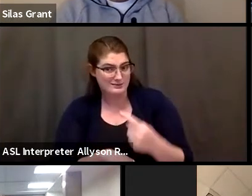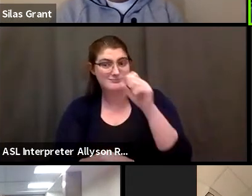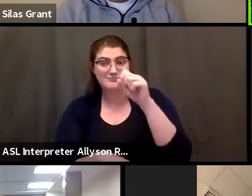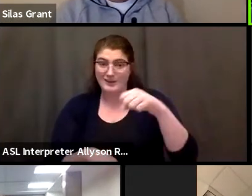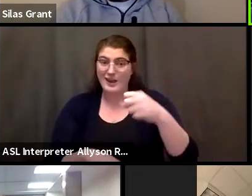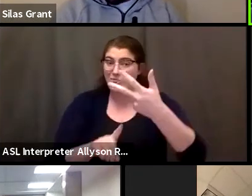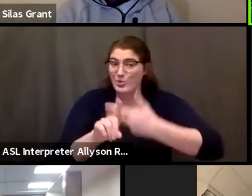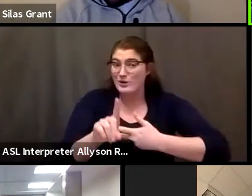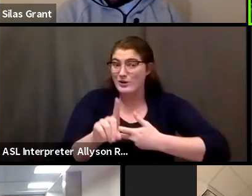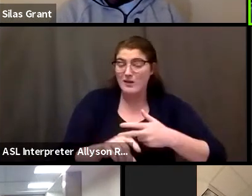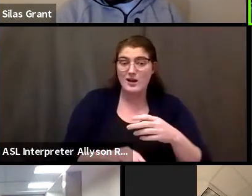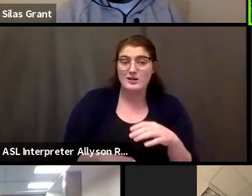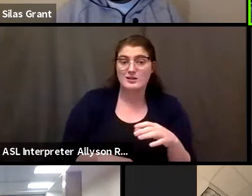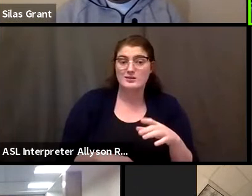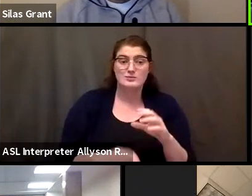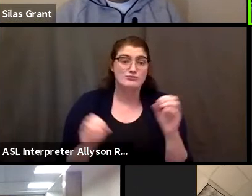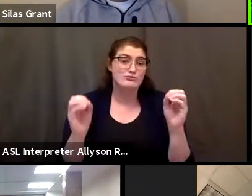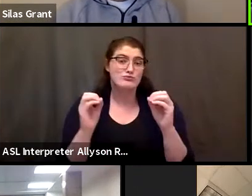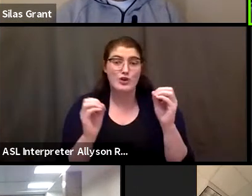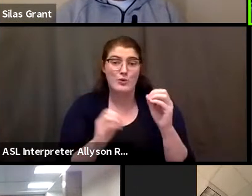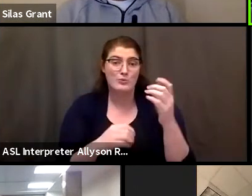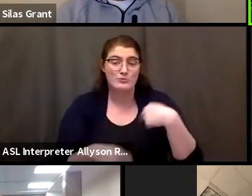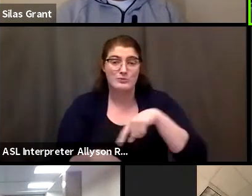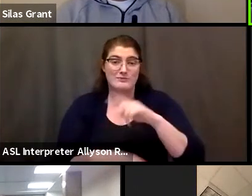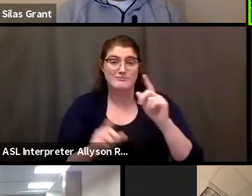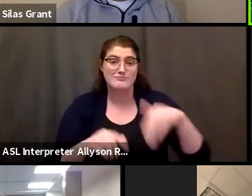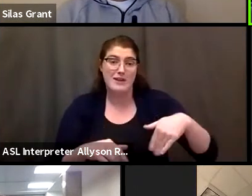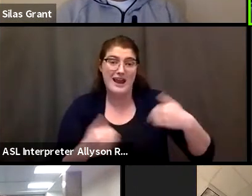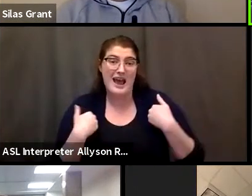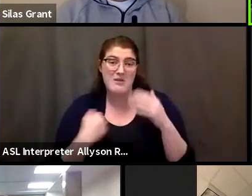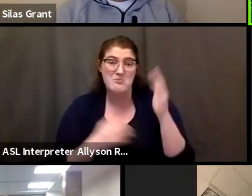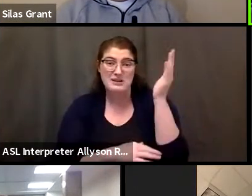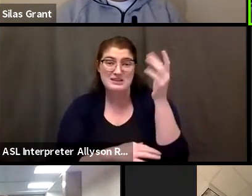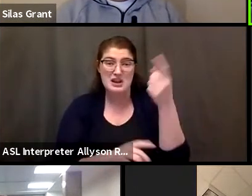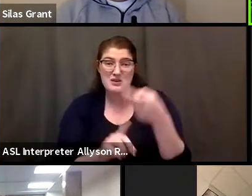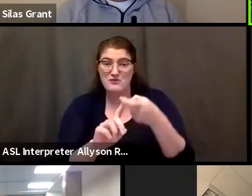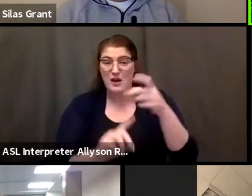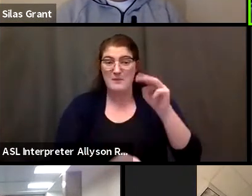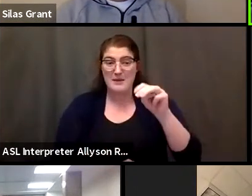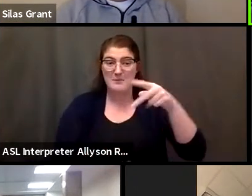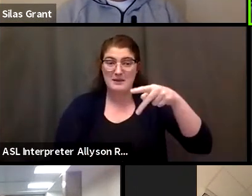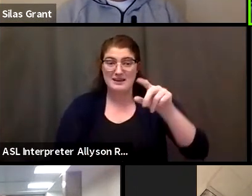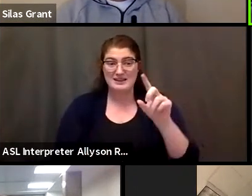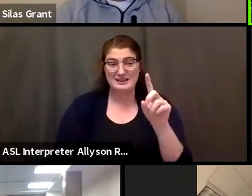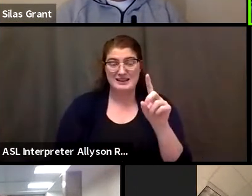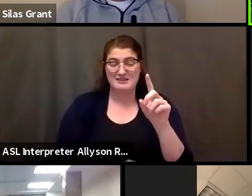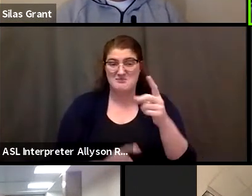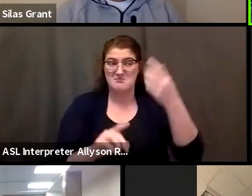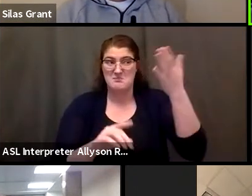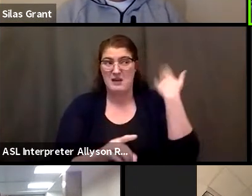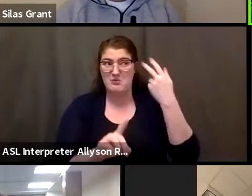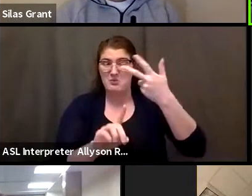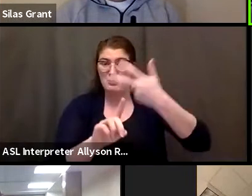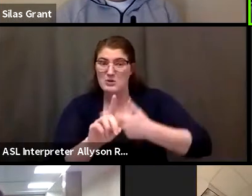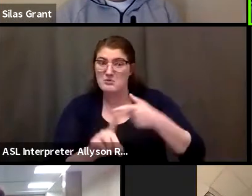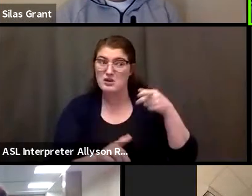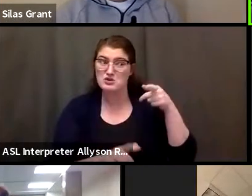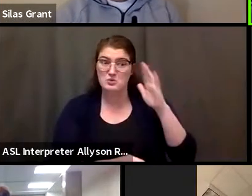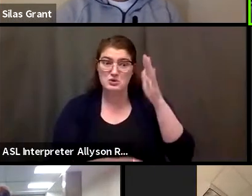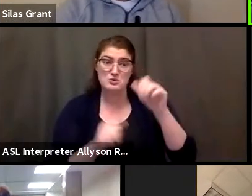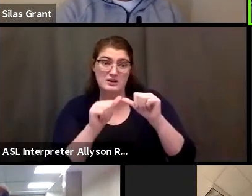we haven't had any presentations from the MPD. So will you be continuing, or as we go to the new